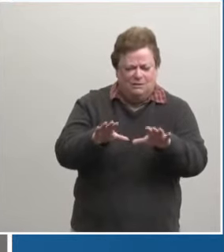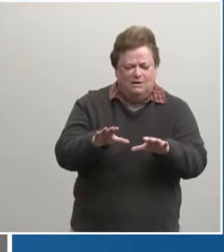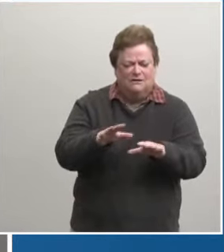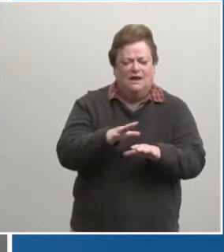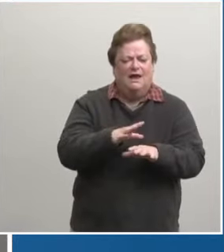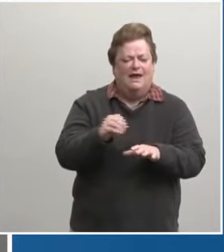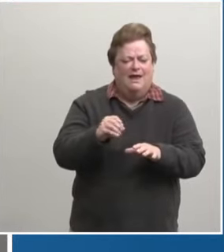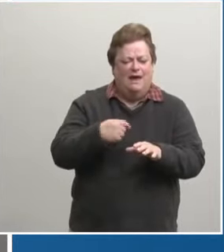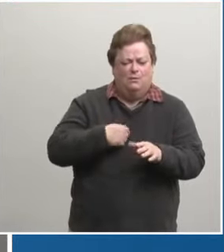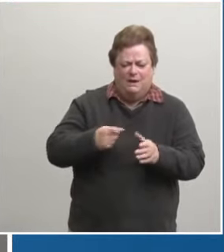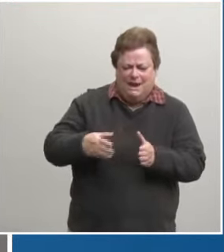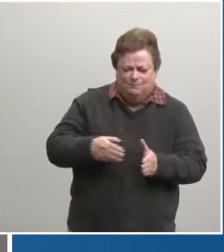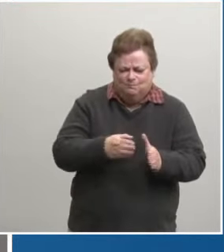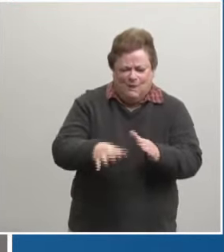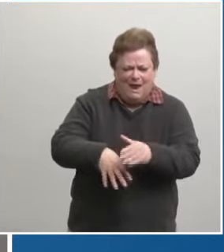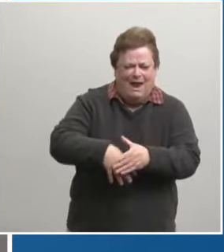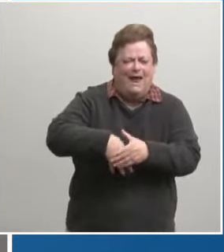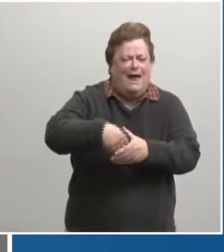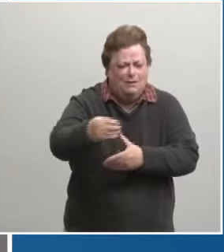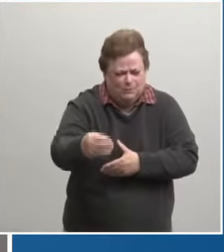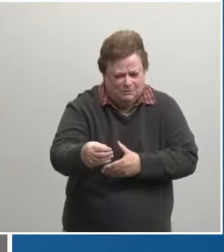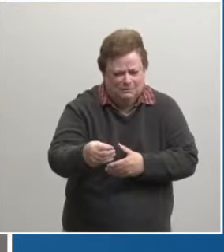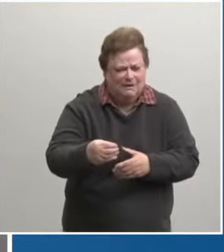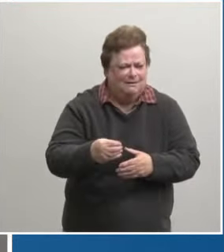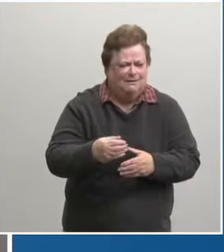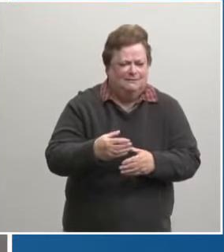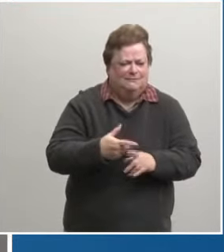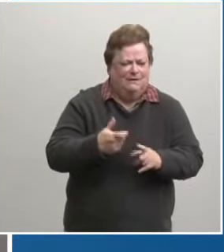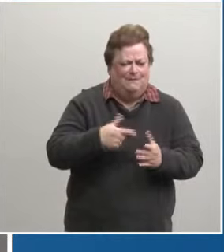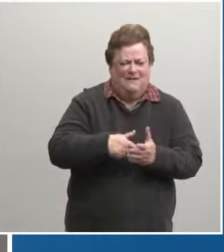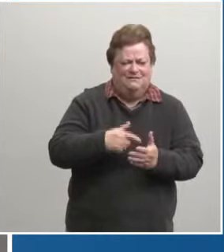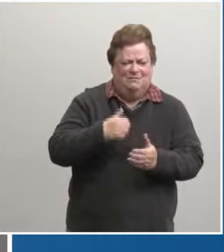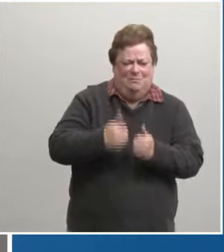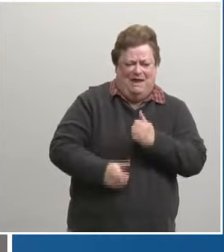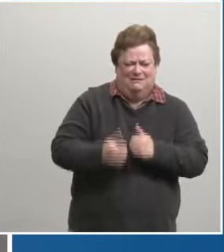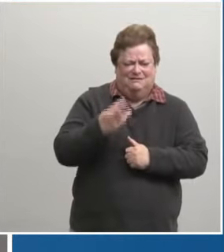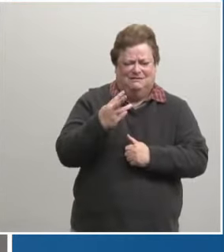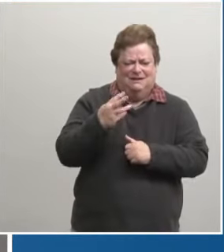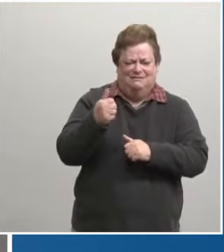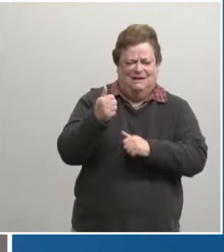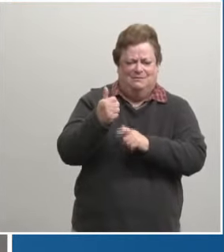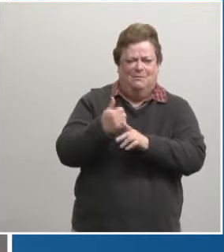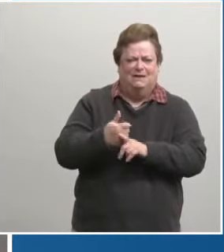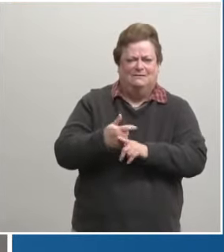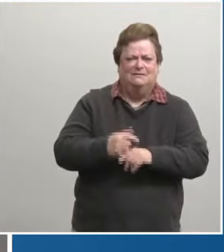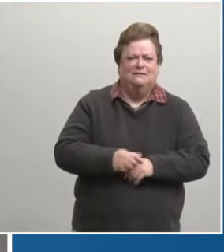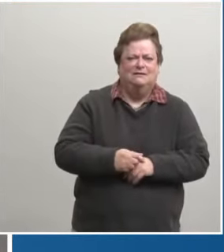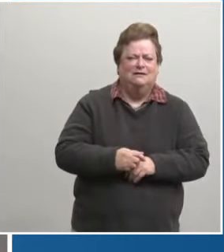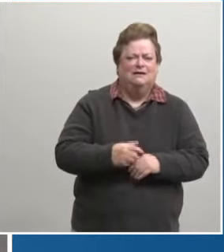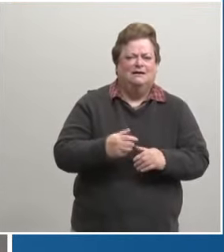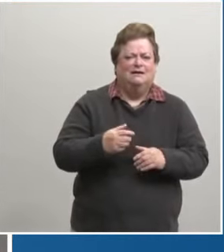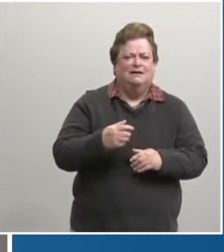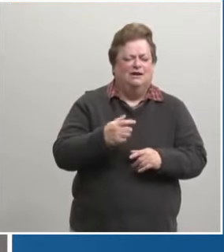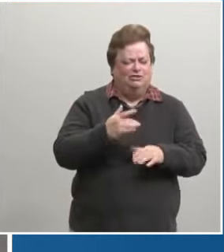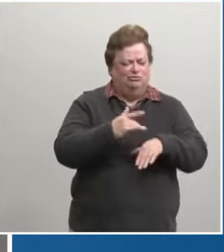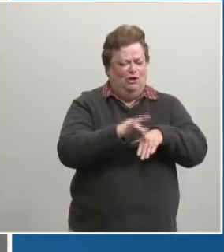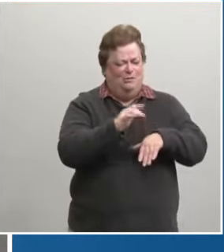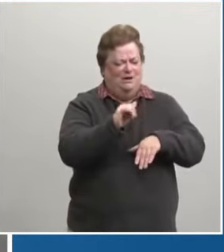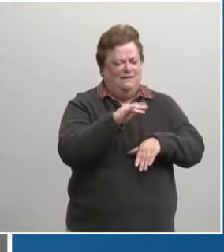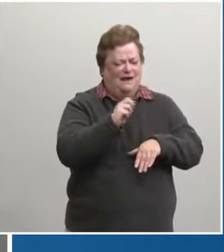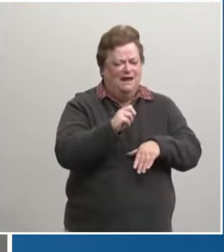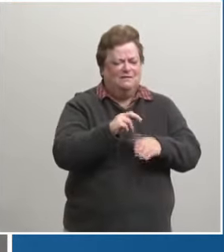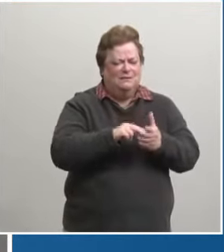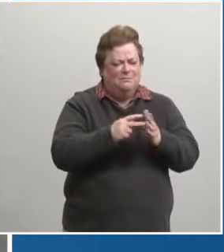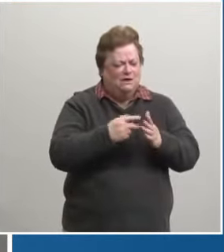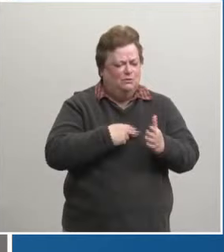dark woods we've been living in for nearly 10 months. In our case, sharpening the axe looks like using our wealth